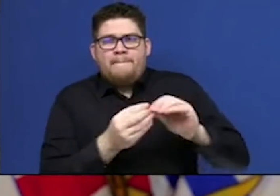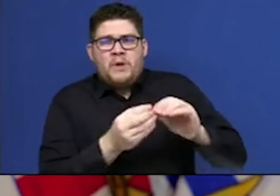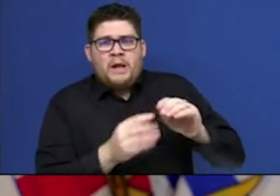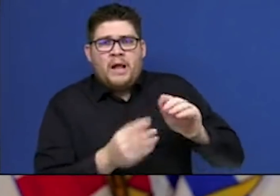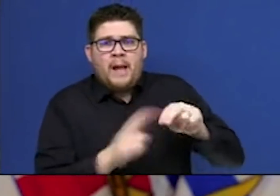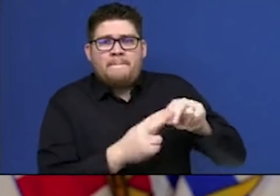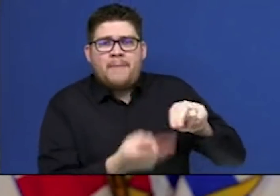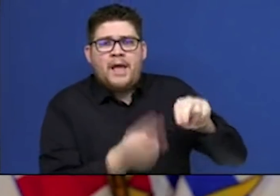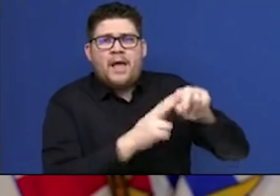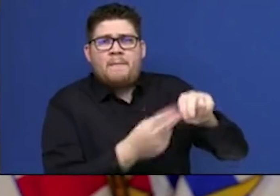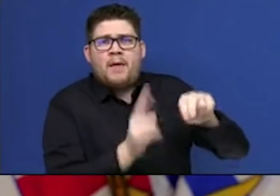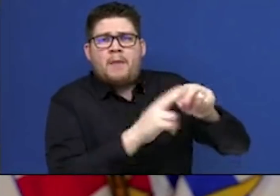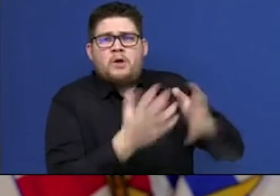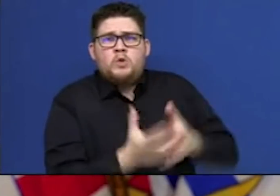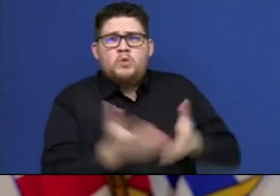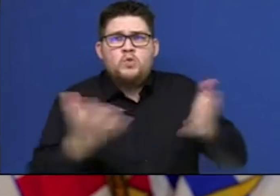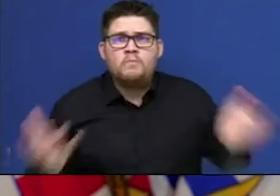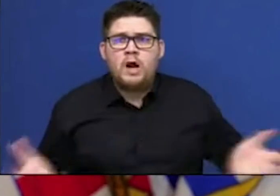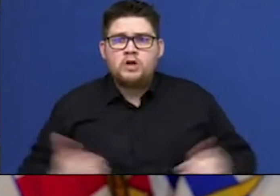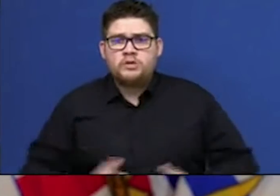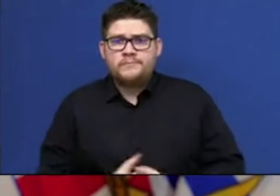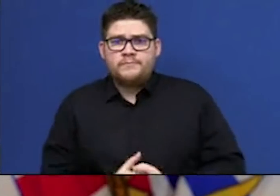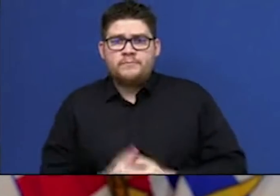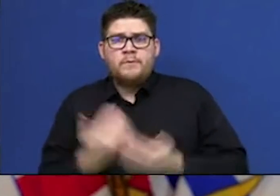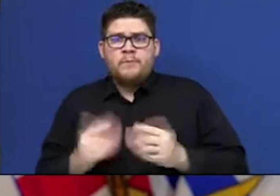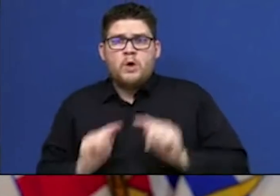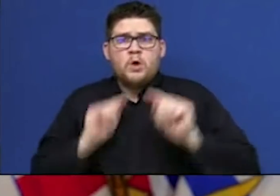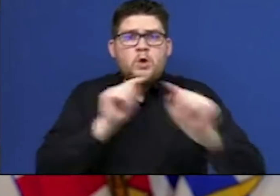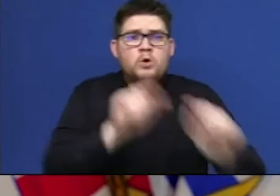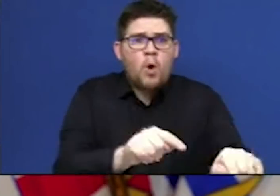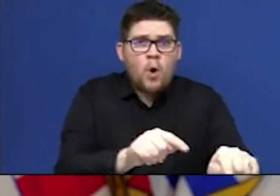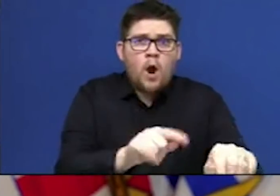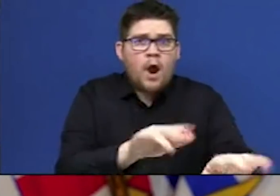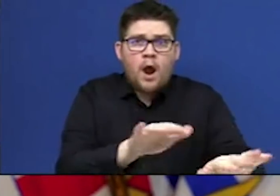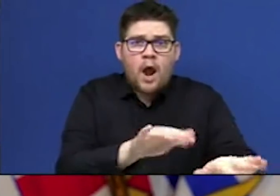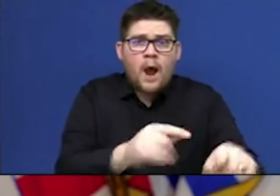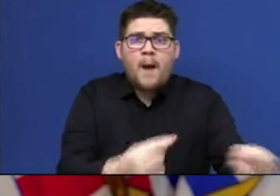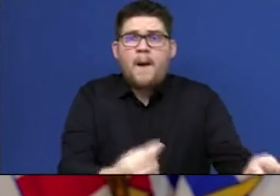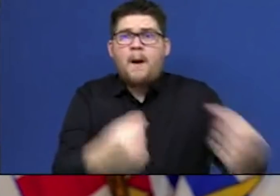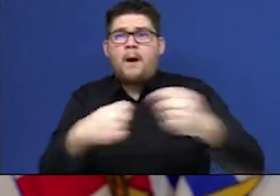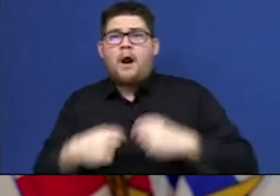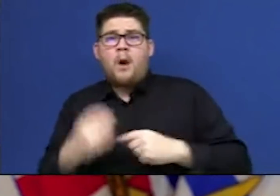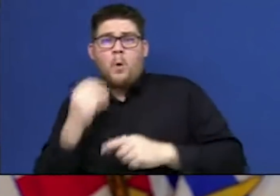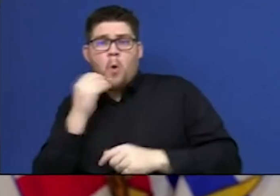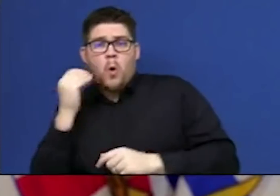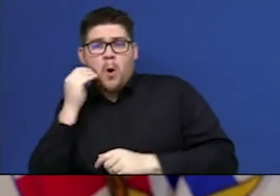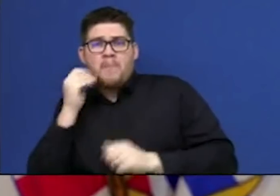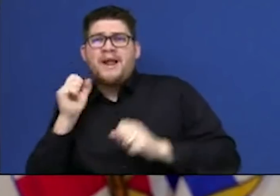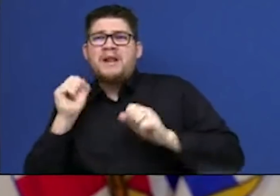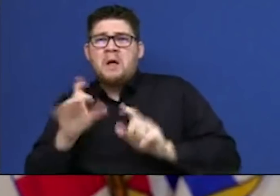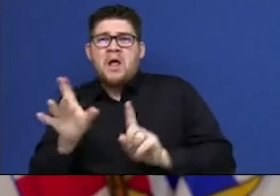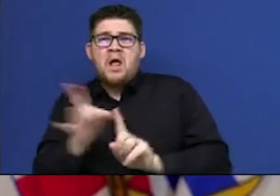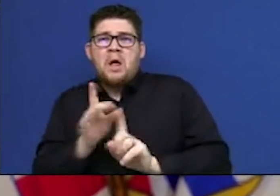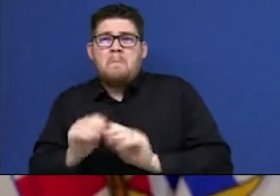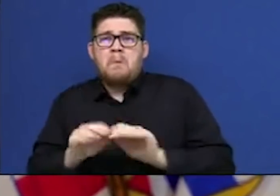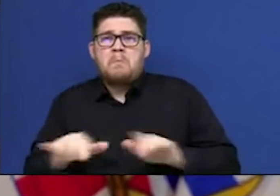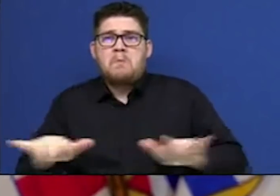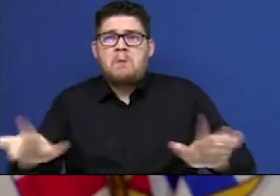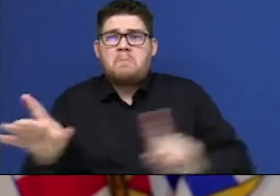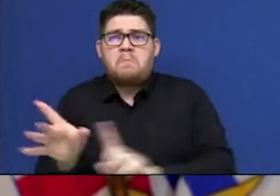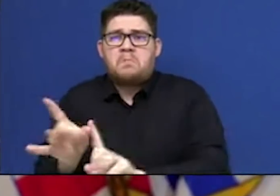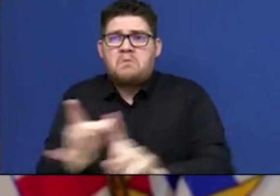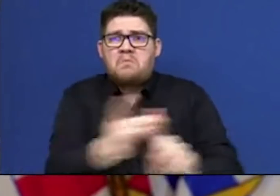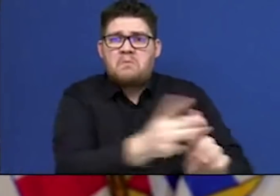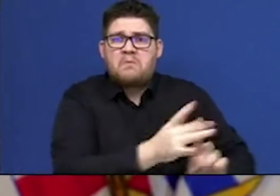Whistler area. As part of this, we will be closing the Whistler Blackcomb Ski Resort for the same